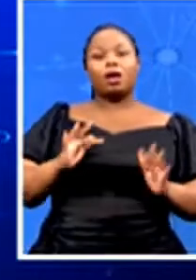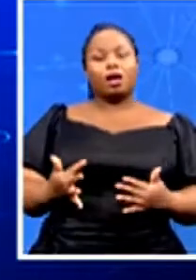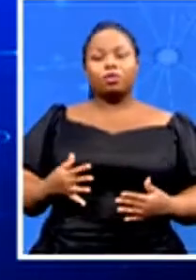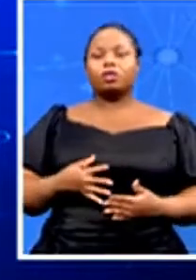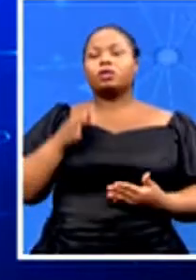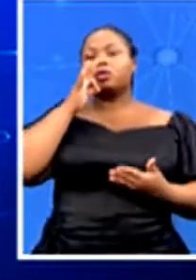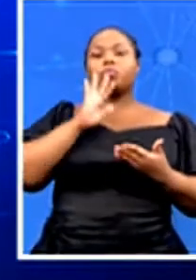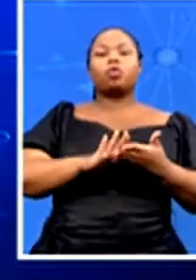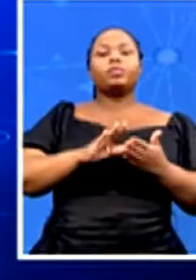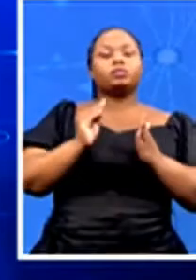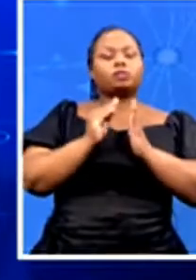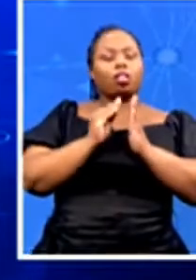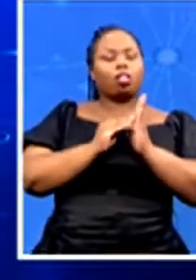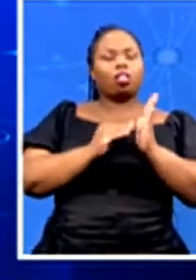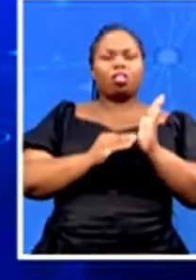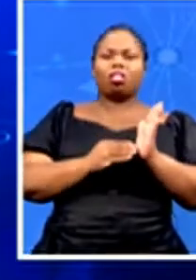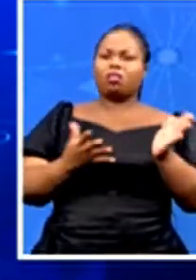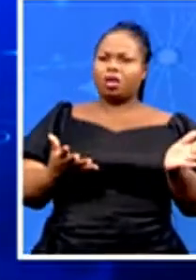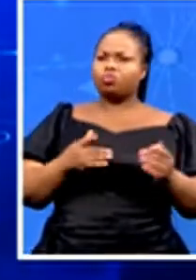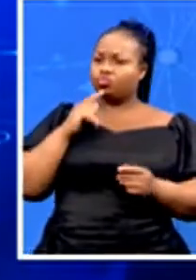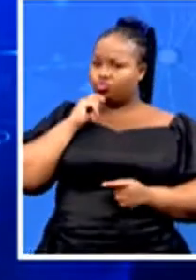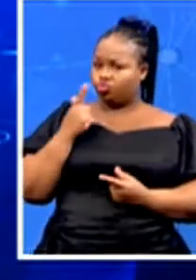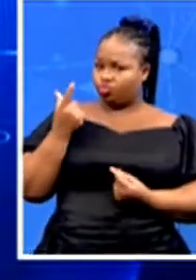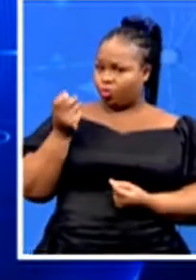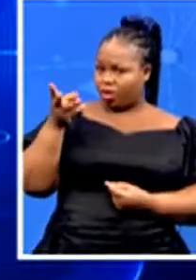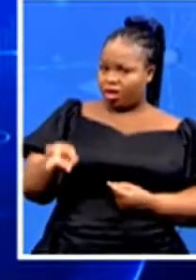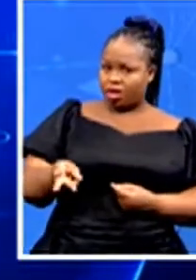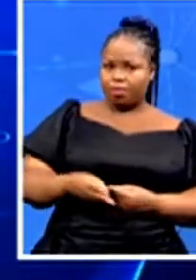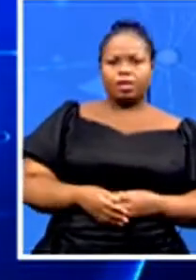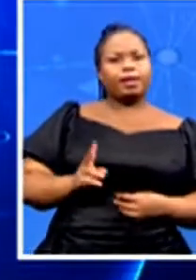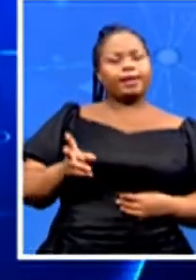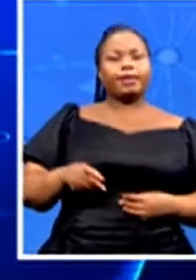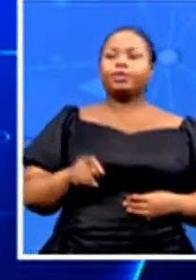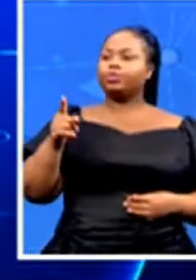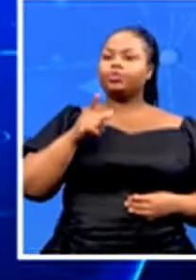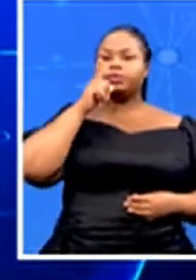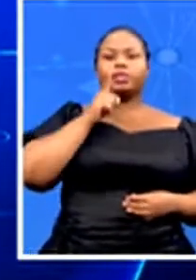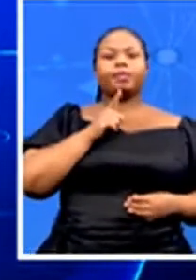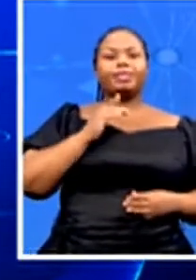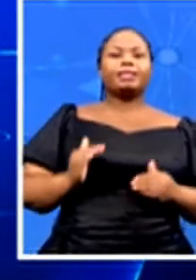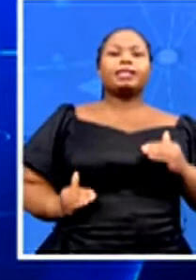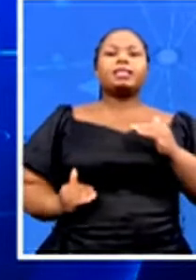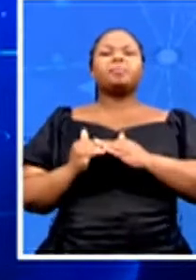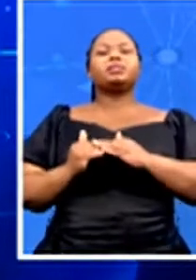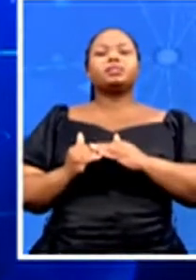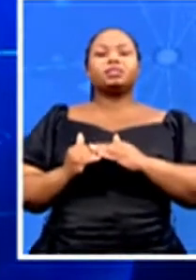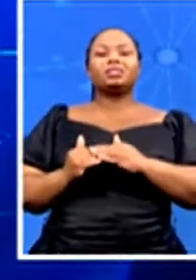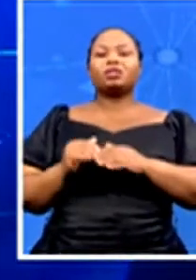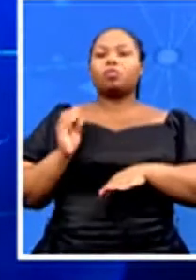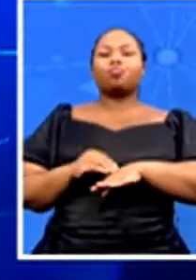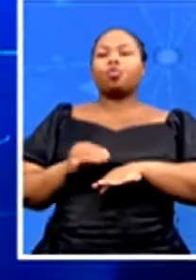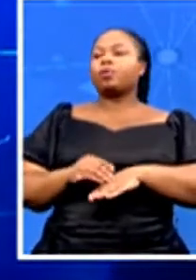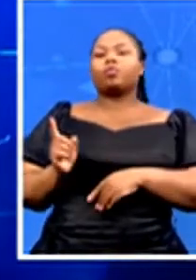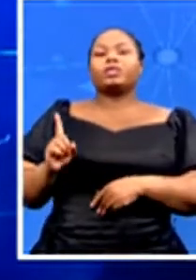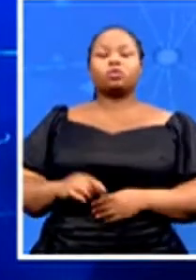going to be fulfilled? But are you also going to tell me the limitations that you have? Because it can't just be all rosy.